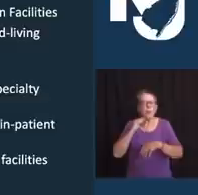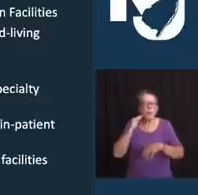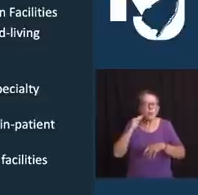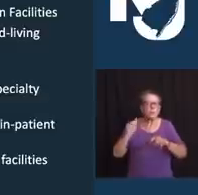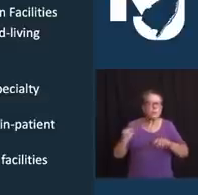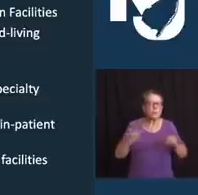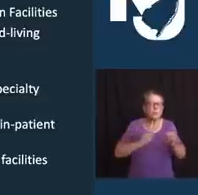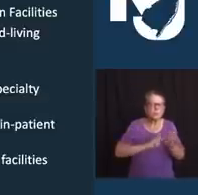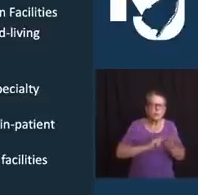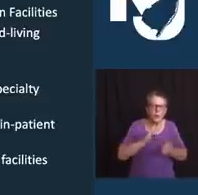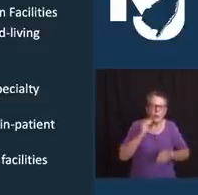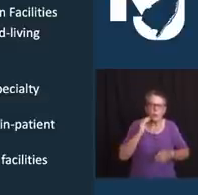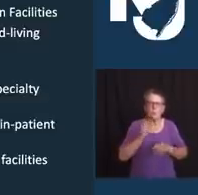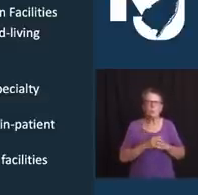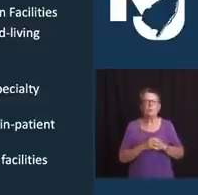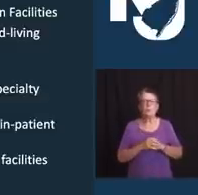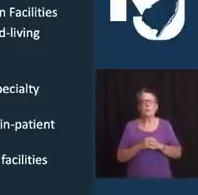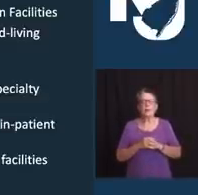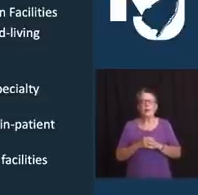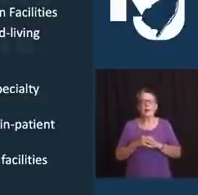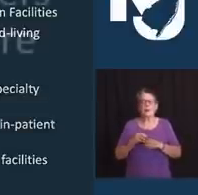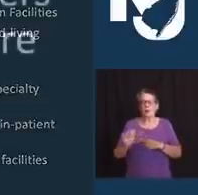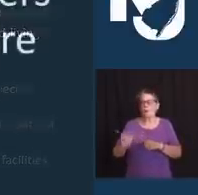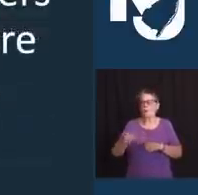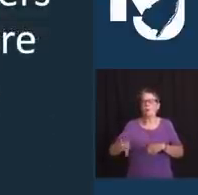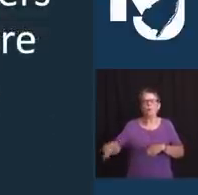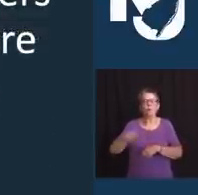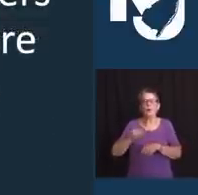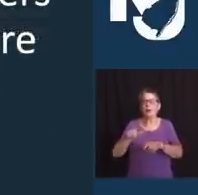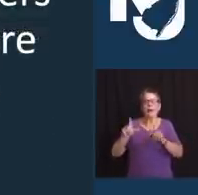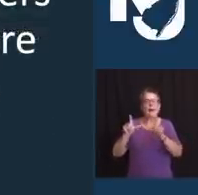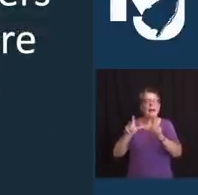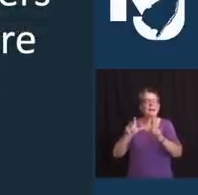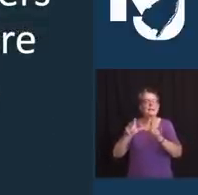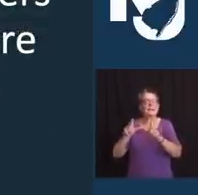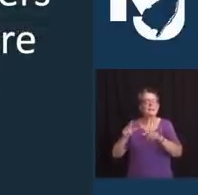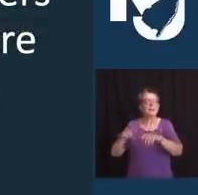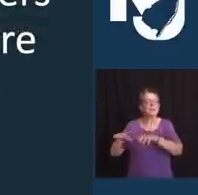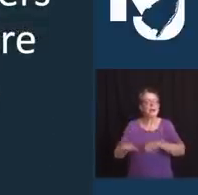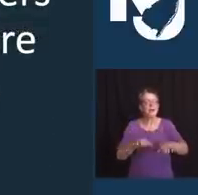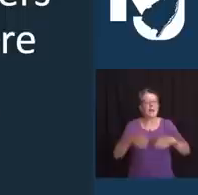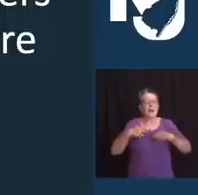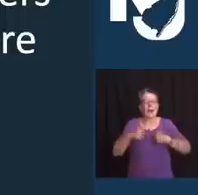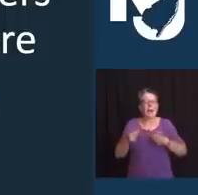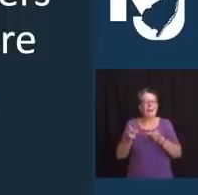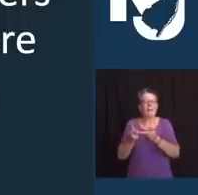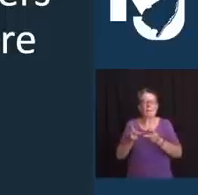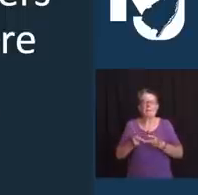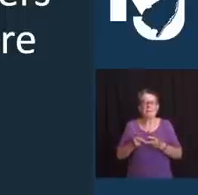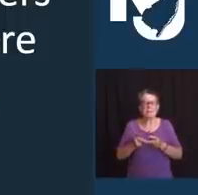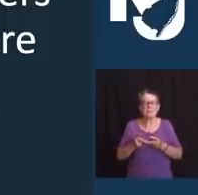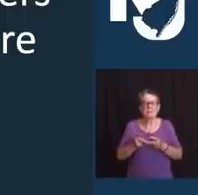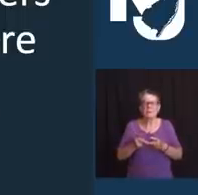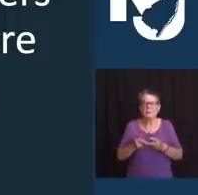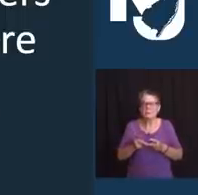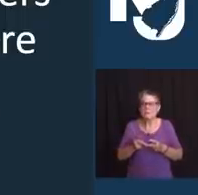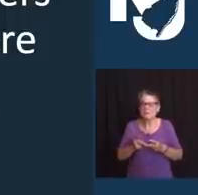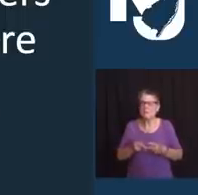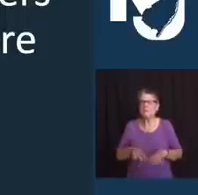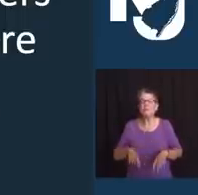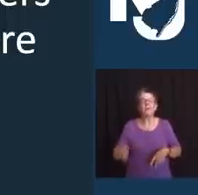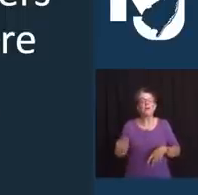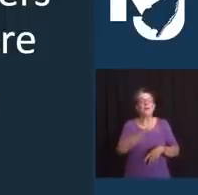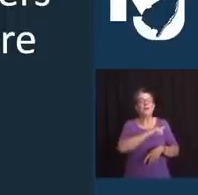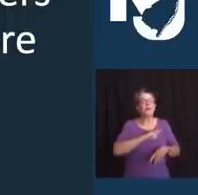health facilities. Private sector employers are equally and fully empowered to work on a more